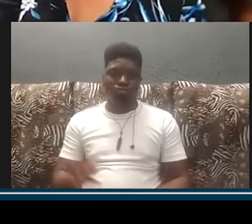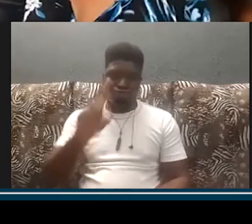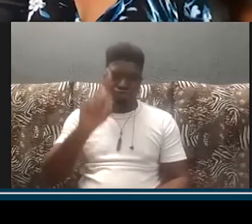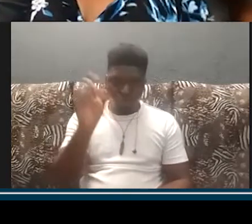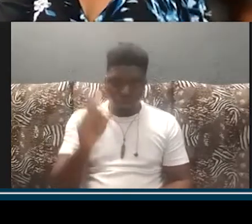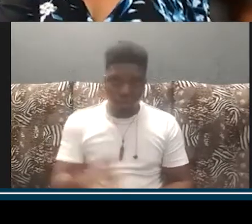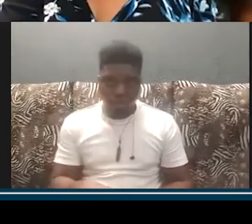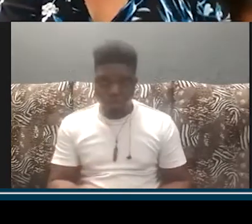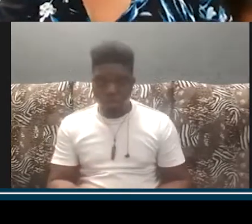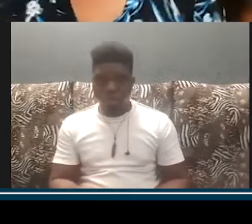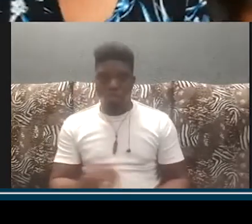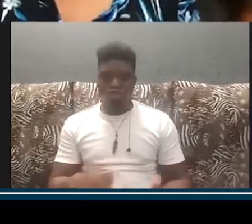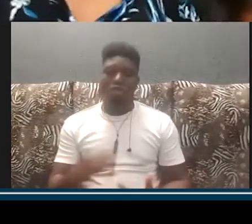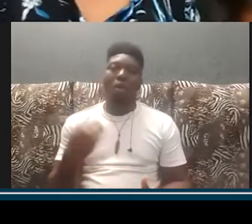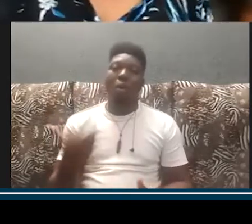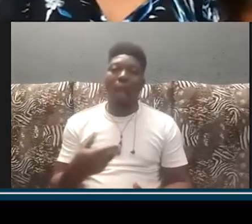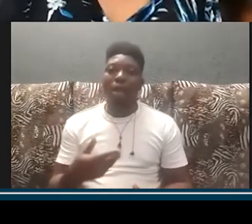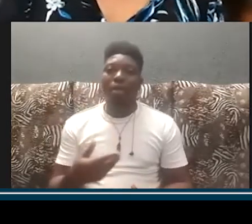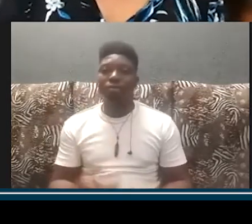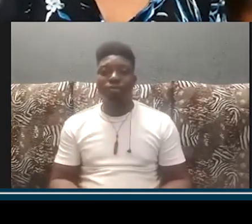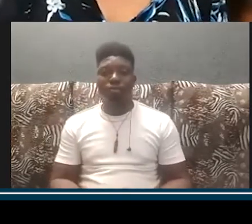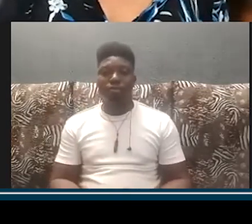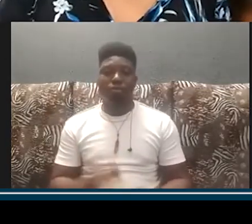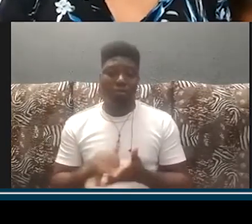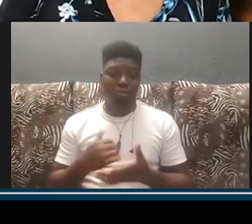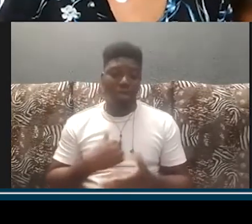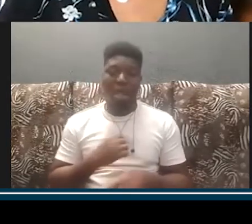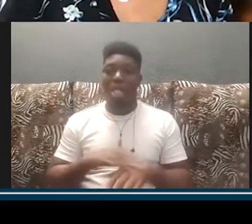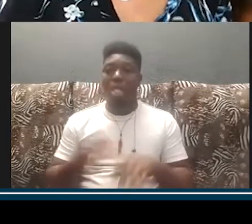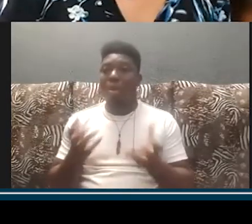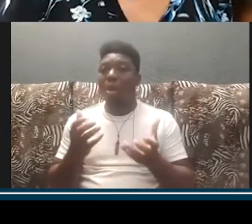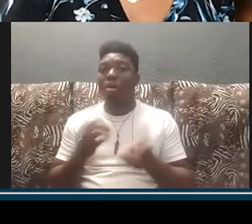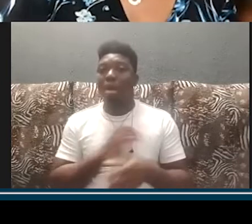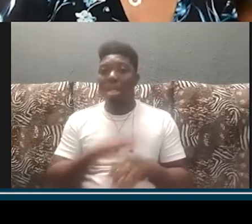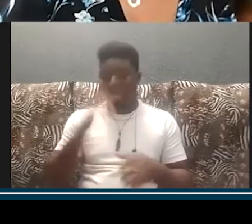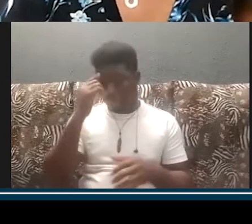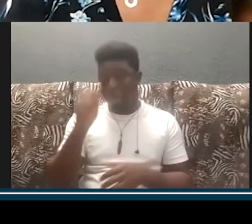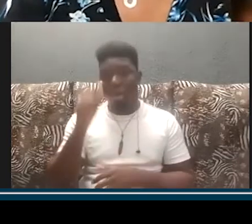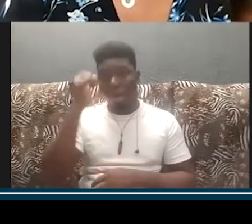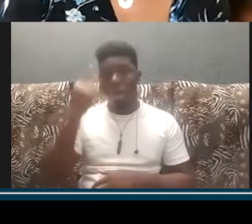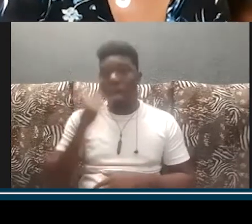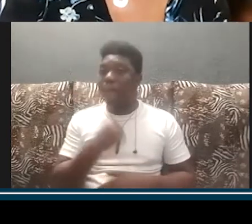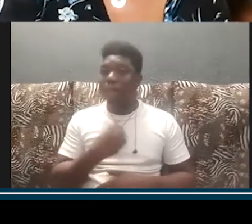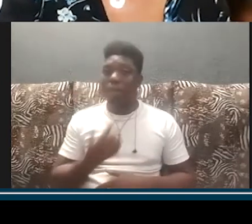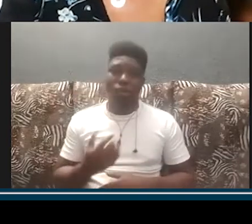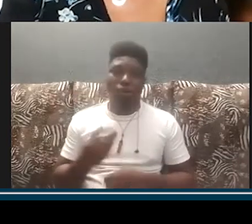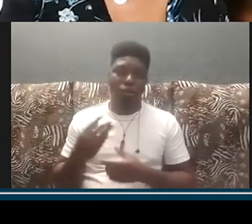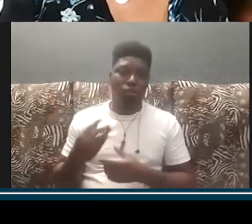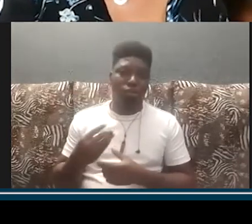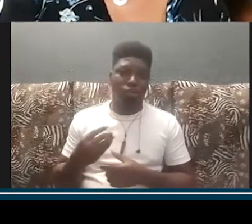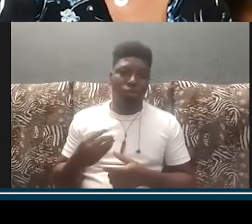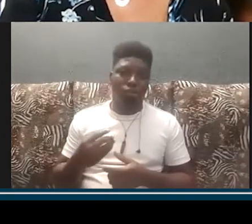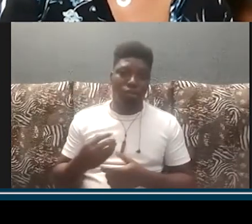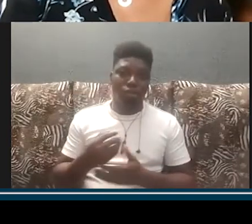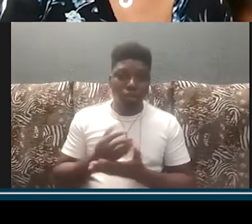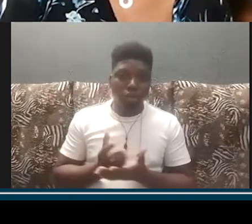us instead of being like, I don't think she understands me. And a lot of times